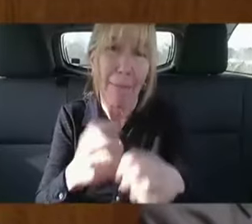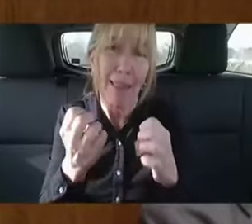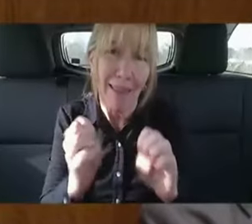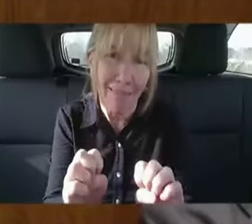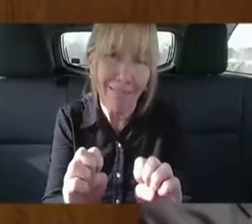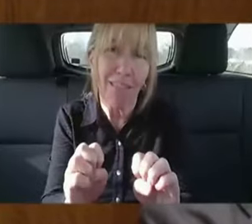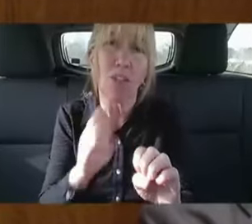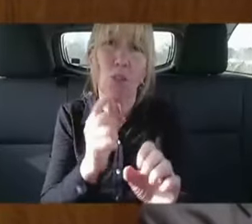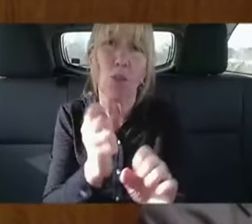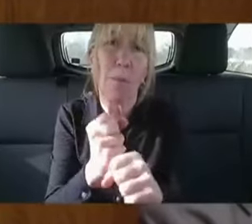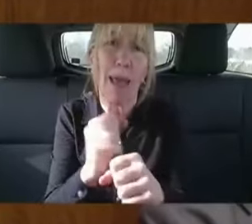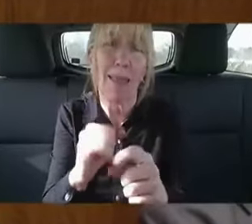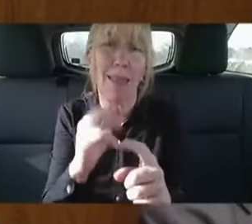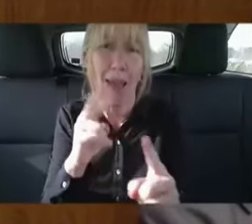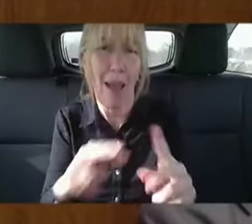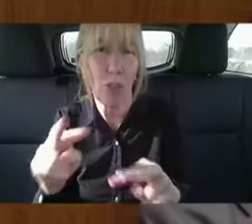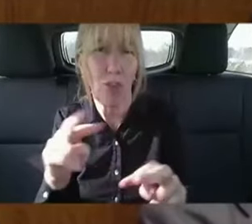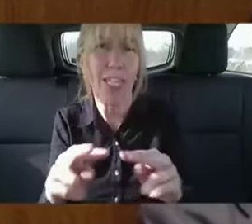that observation?